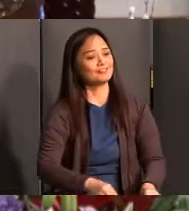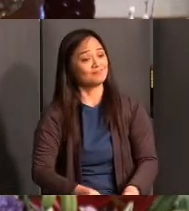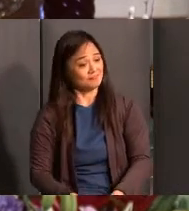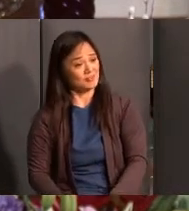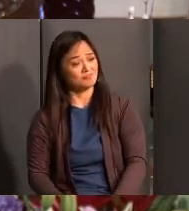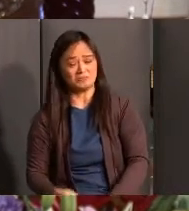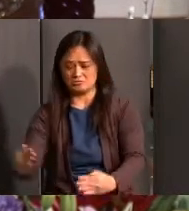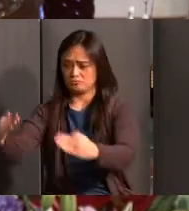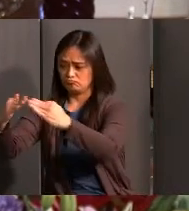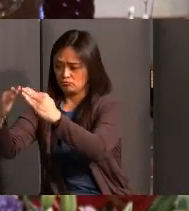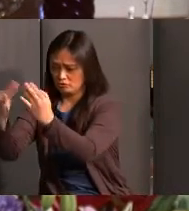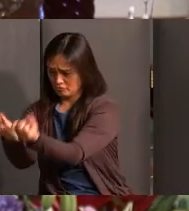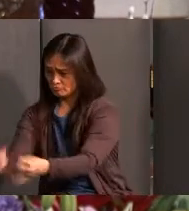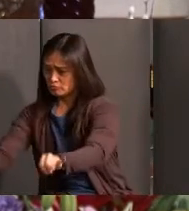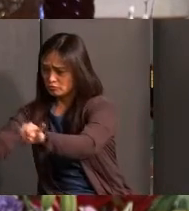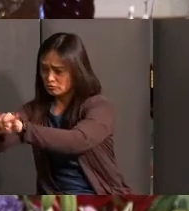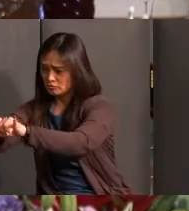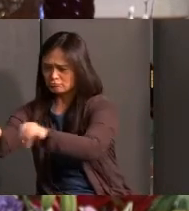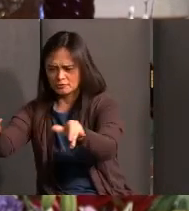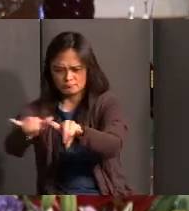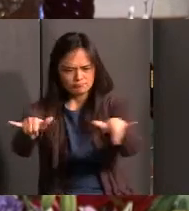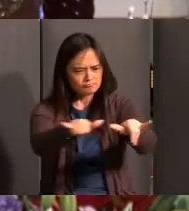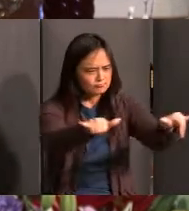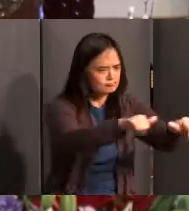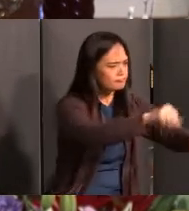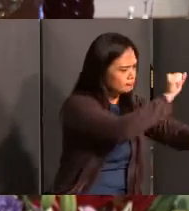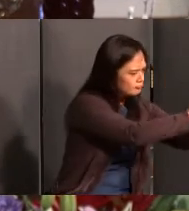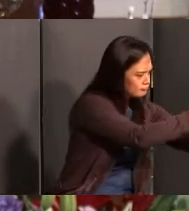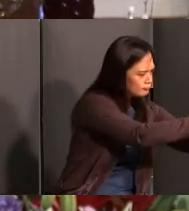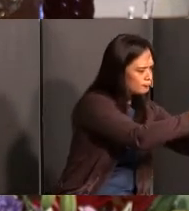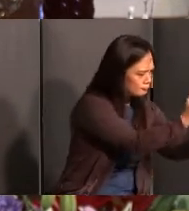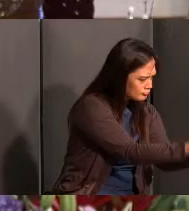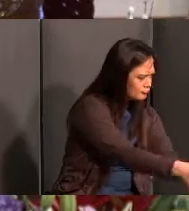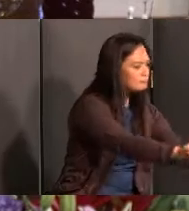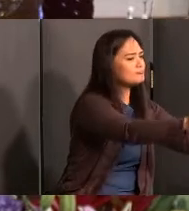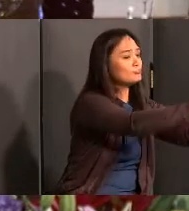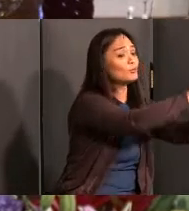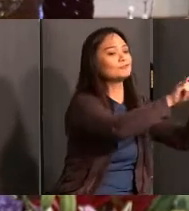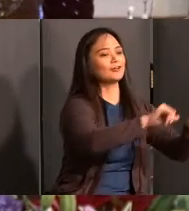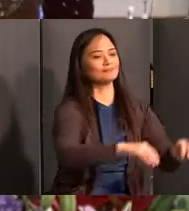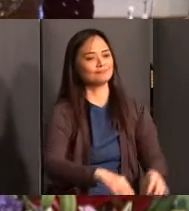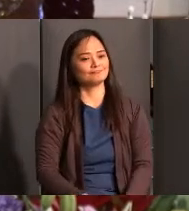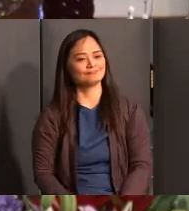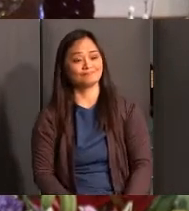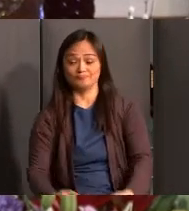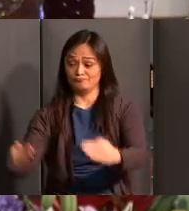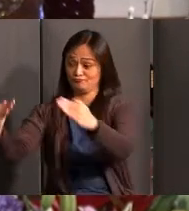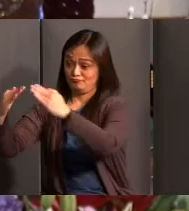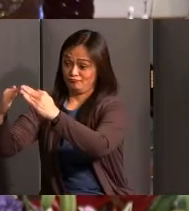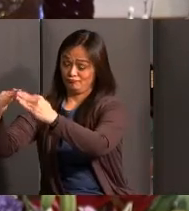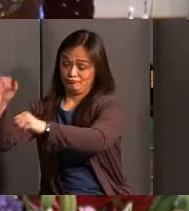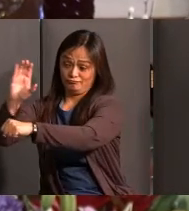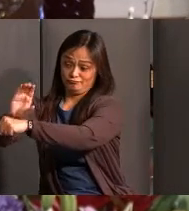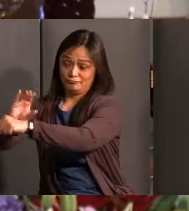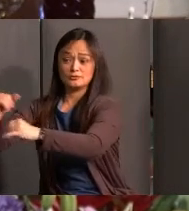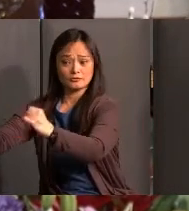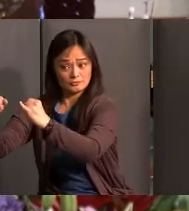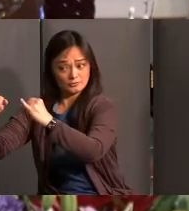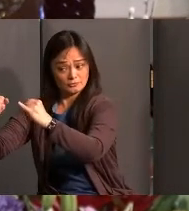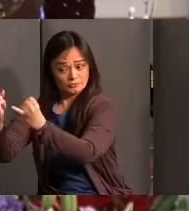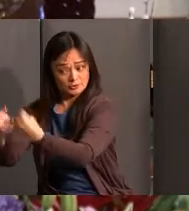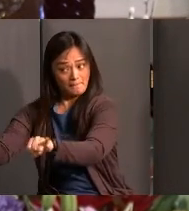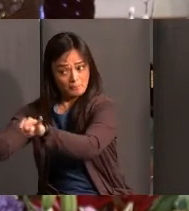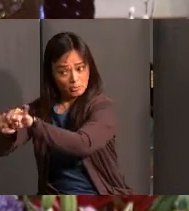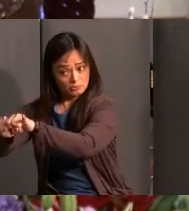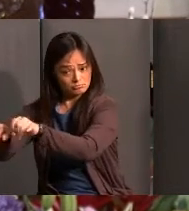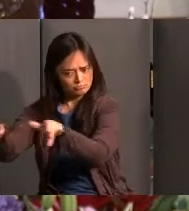employments. We make sense in your respective, what, businesses. We make sense. If we cannot make